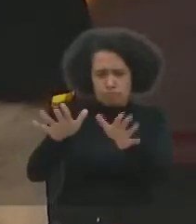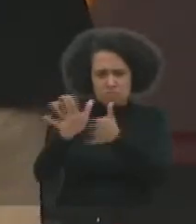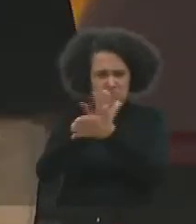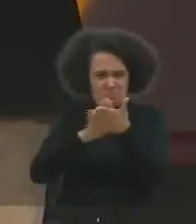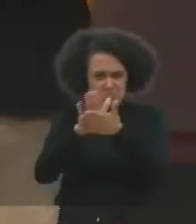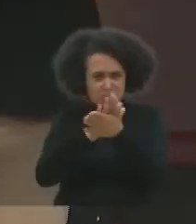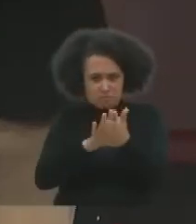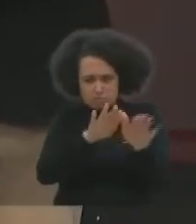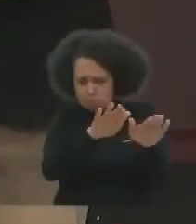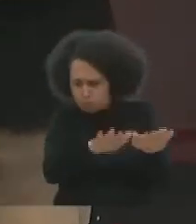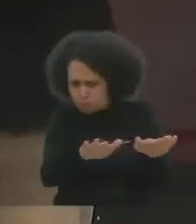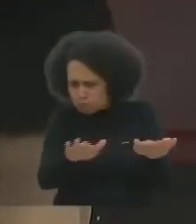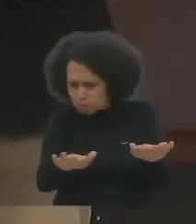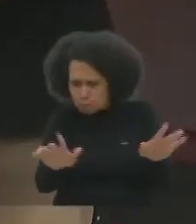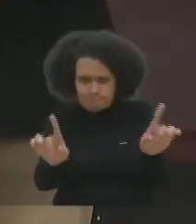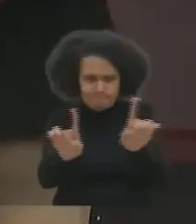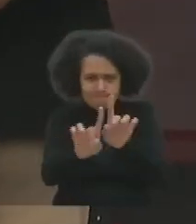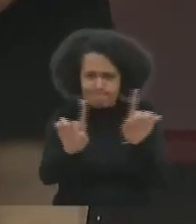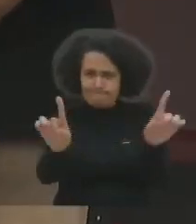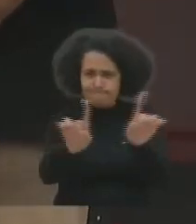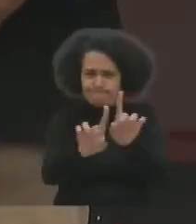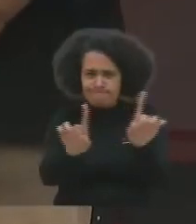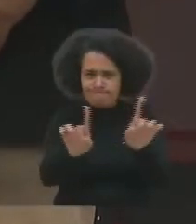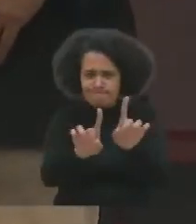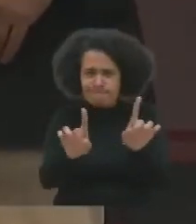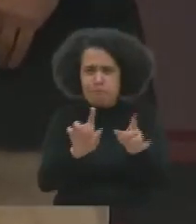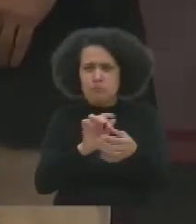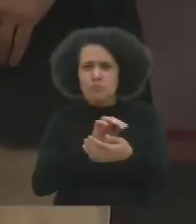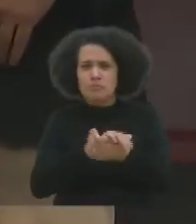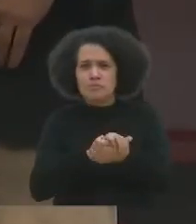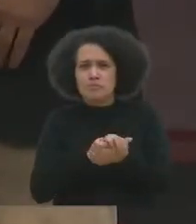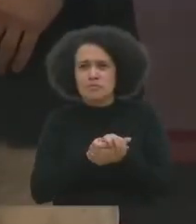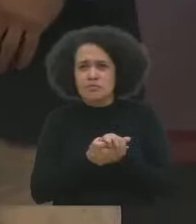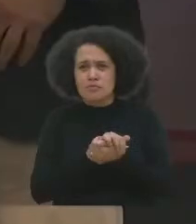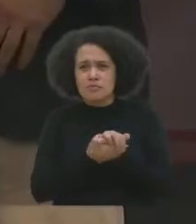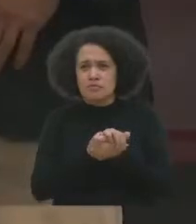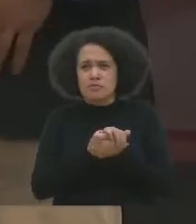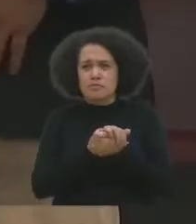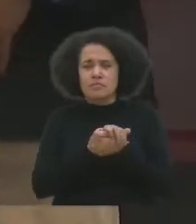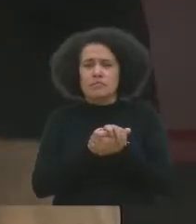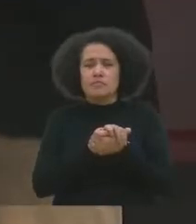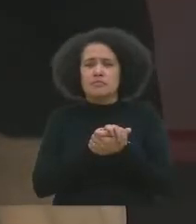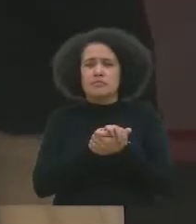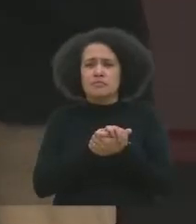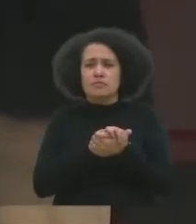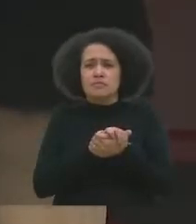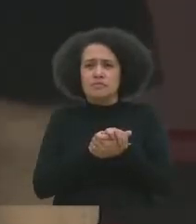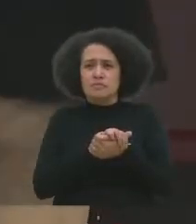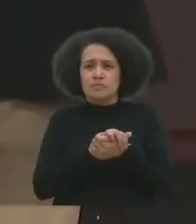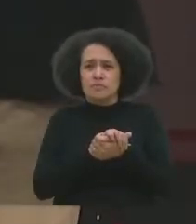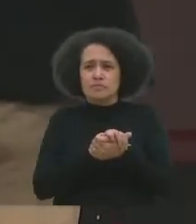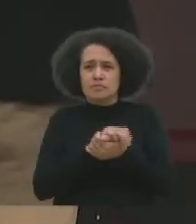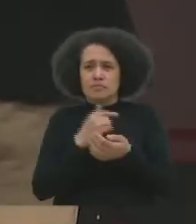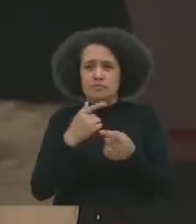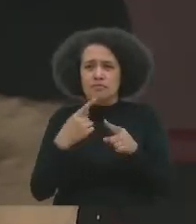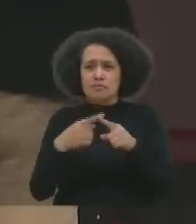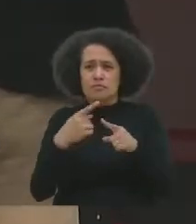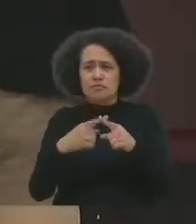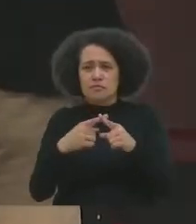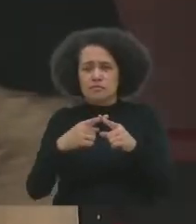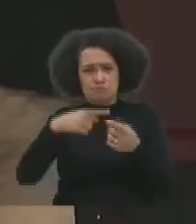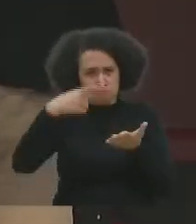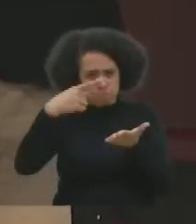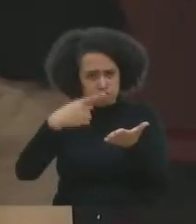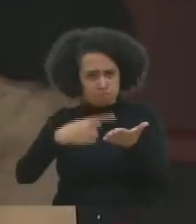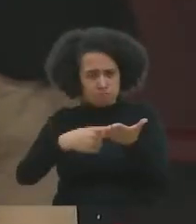pequeninos. "For I say to you that their angels in heaven are always looking upon the face of God." of the Heavenly Father. Porque eu vos garanto que os